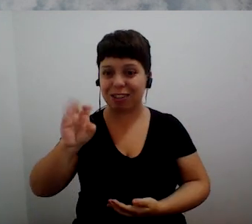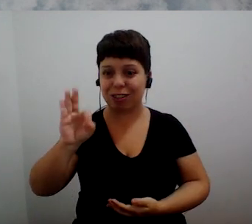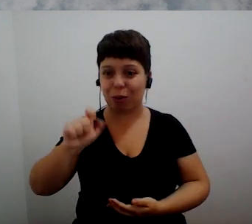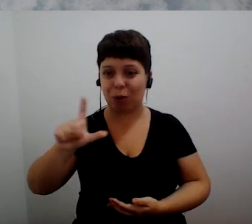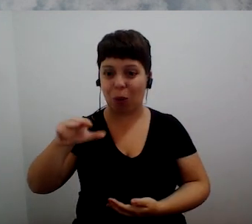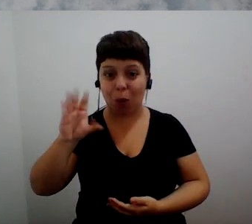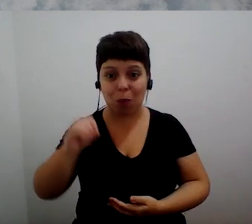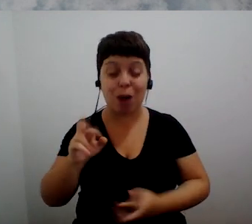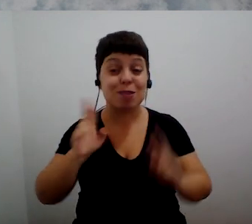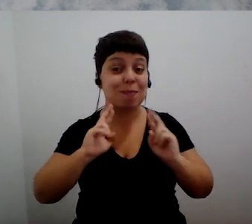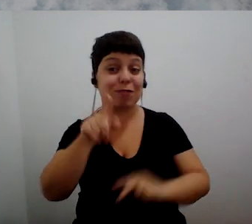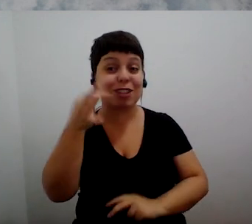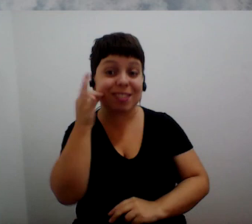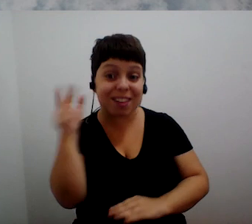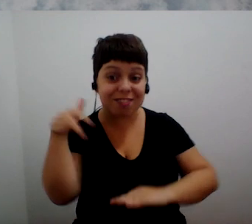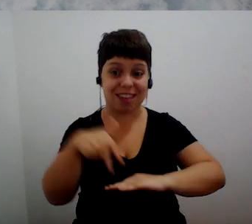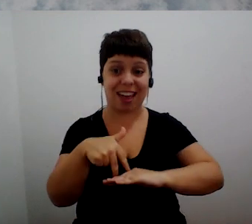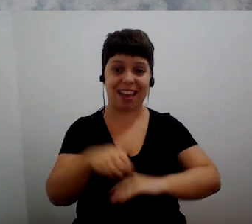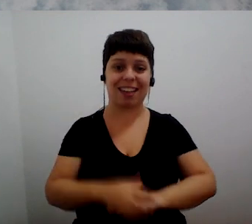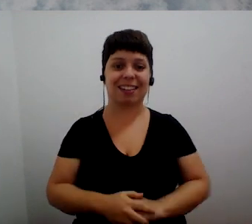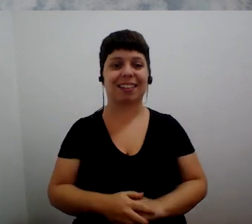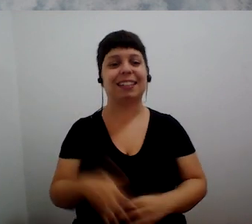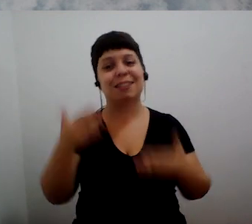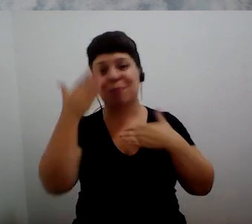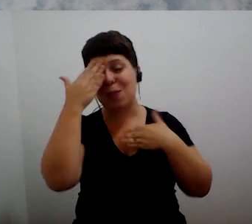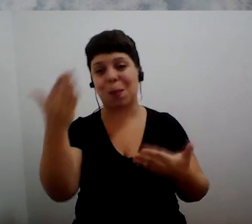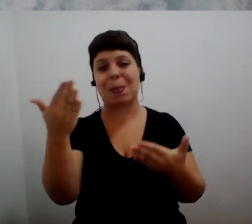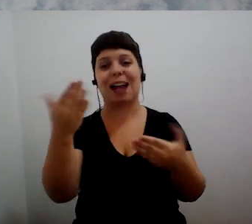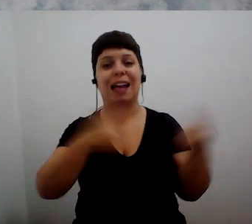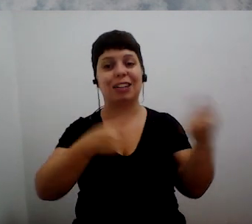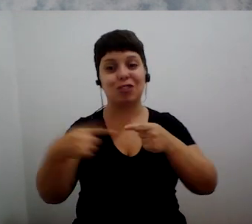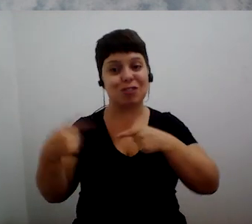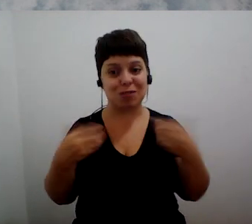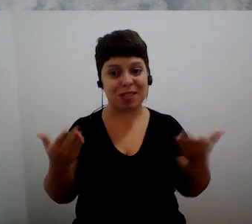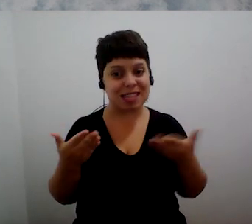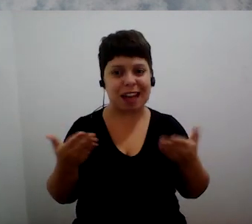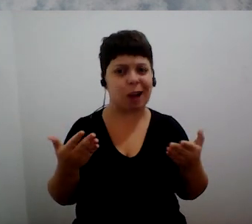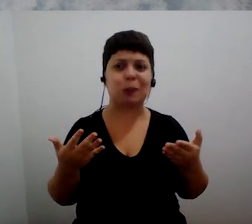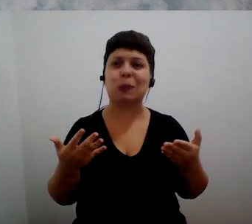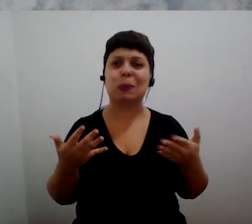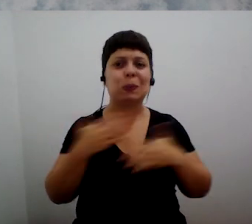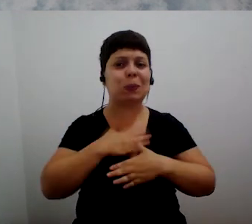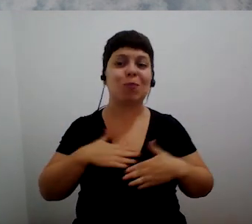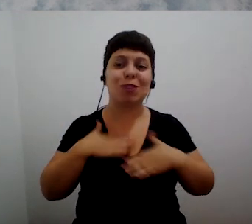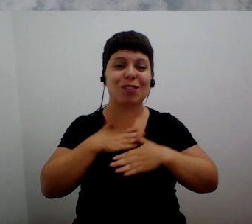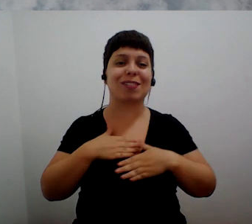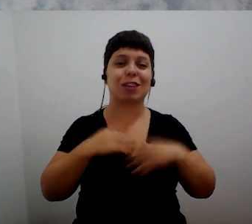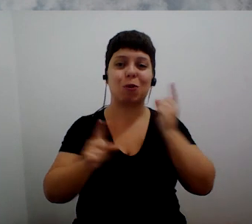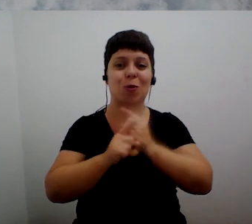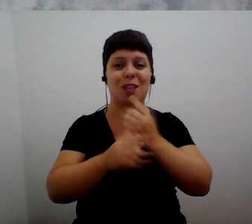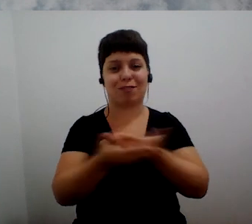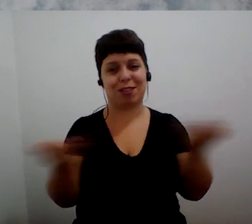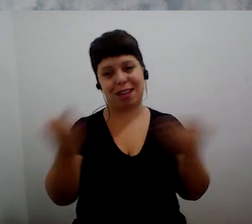much for this discussion we have had. It was very nice meeting all of you. Thanks. Thank you, Helen. Thank